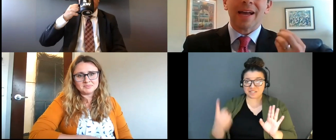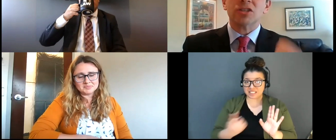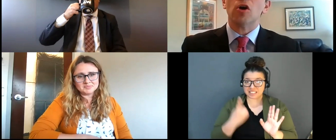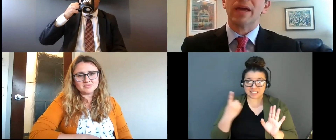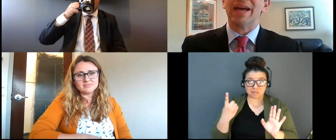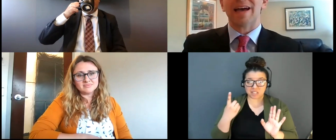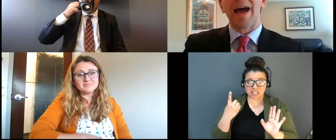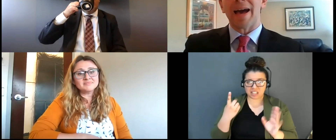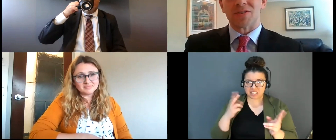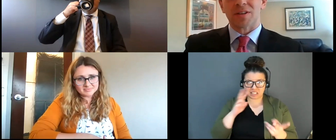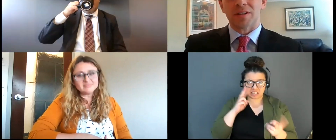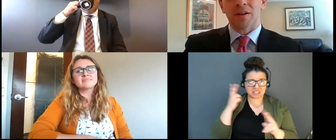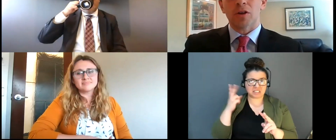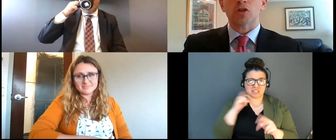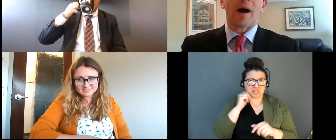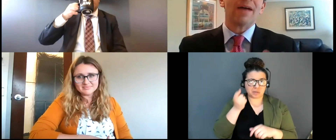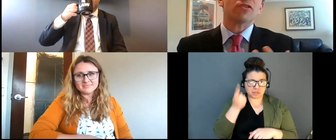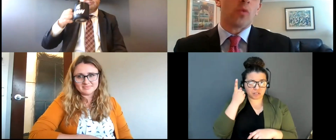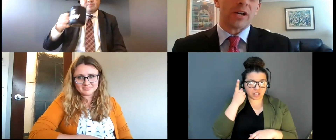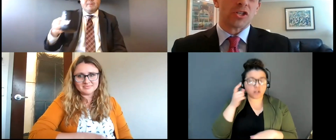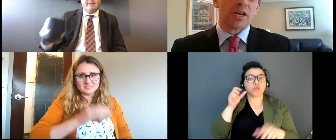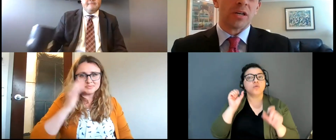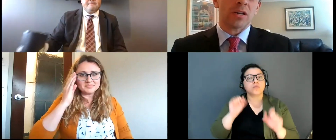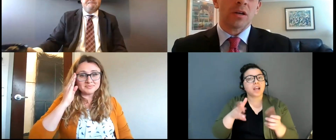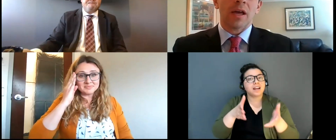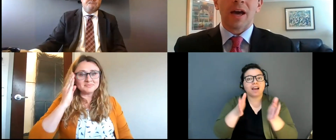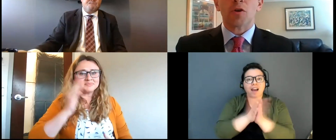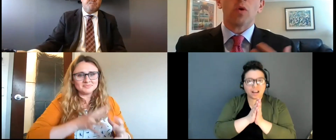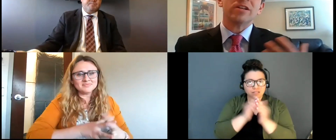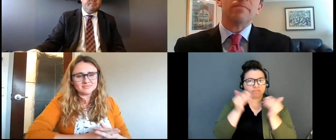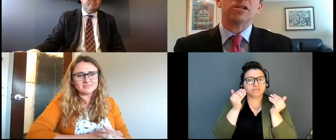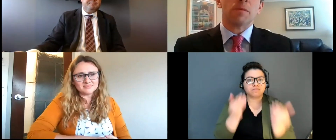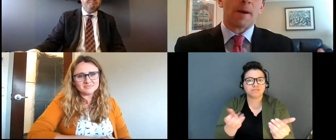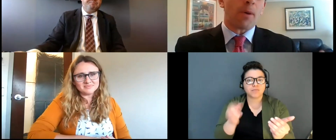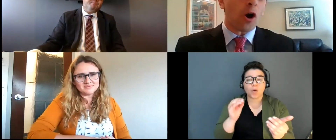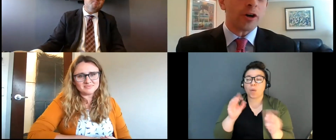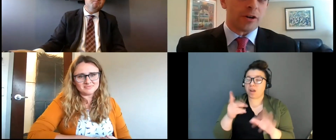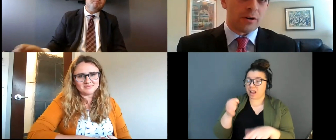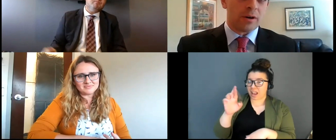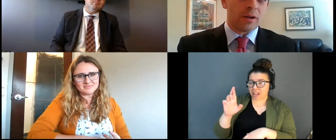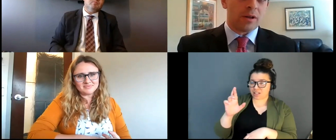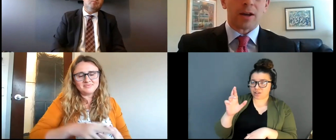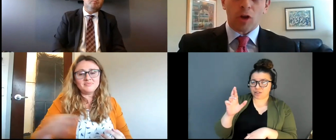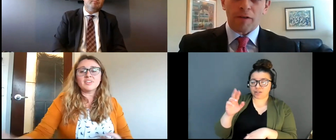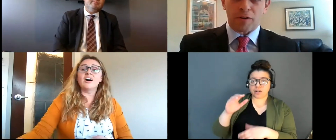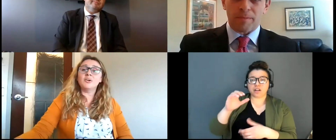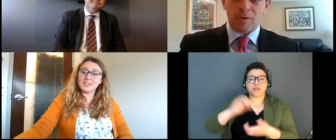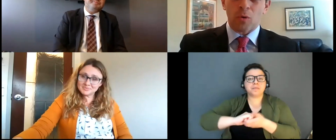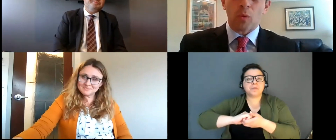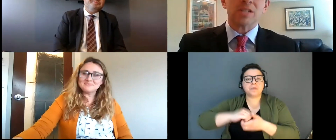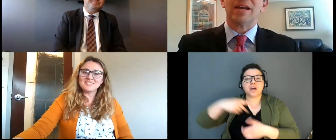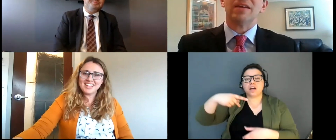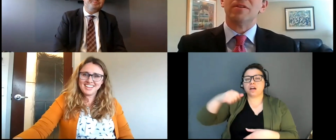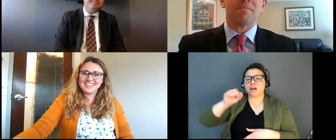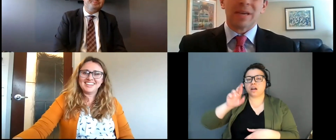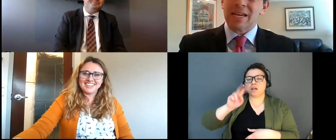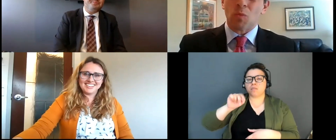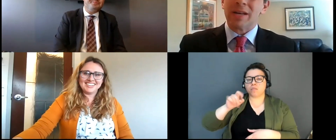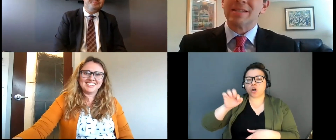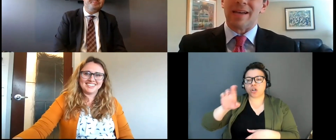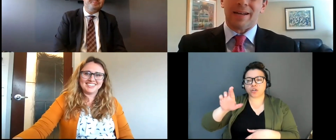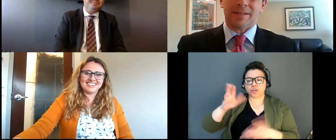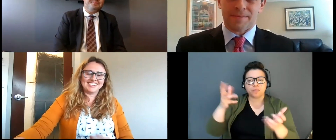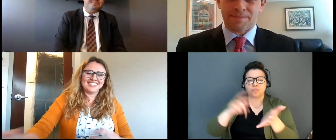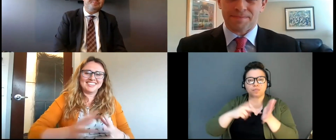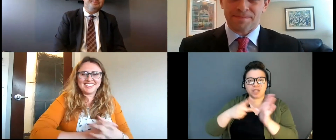understand, it's okay to ask. So I have a question. Heather, what does it mean to be a partner at a law firm? What does that even